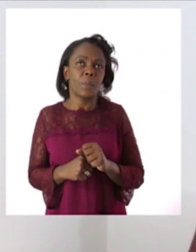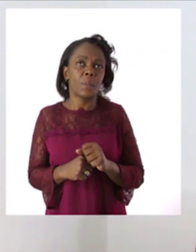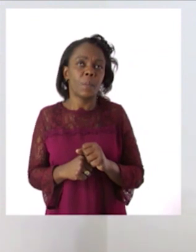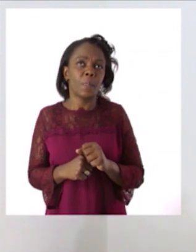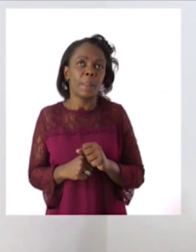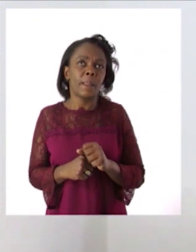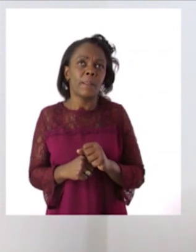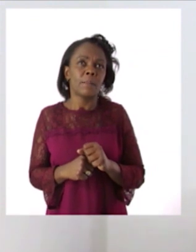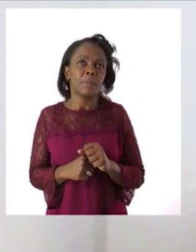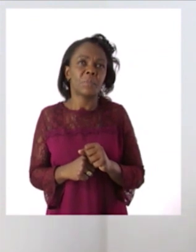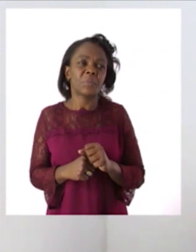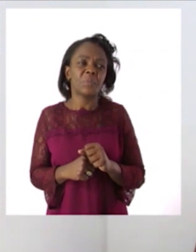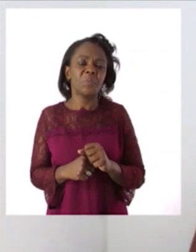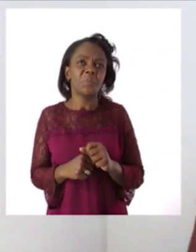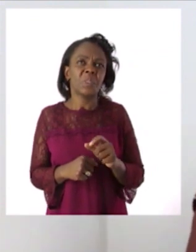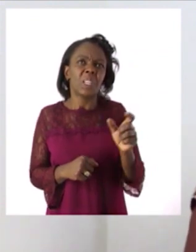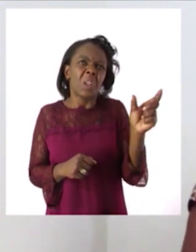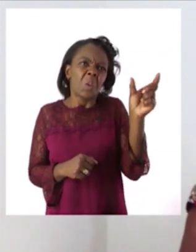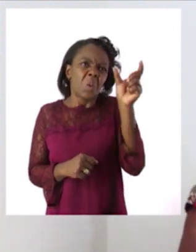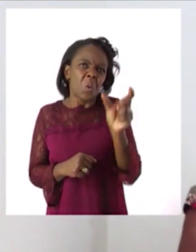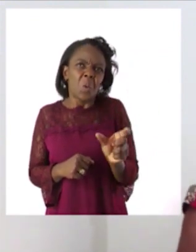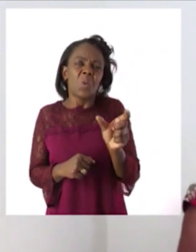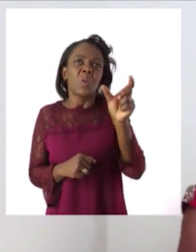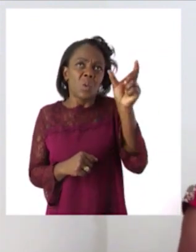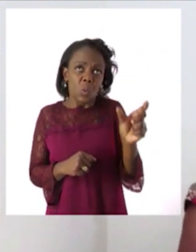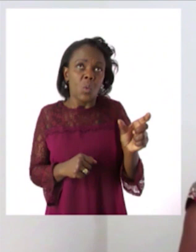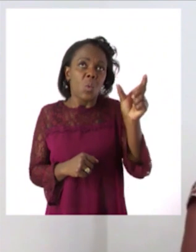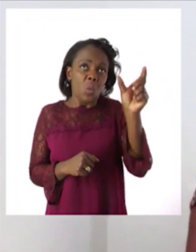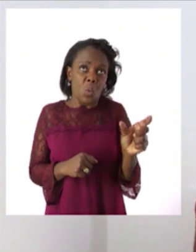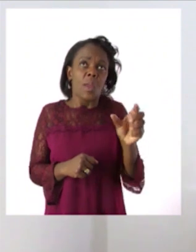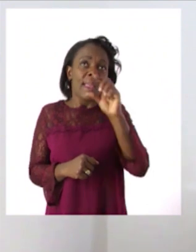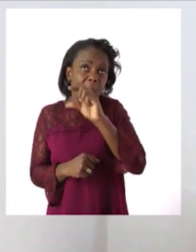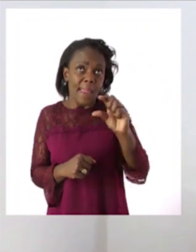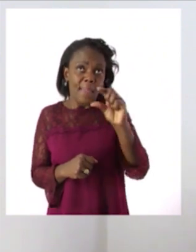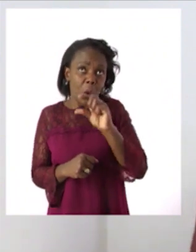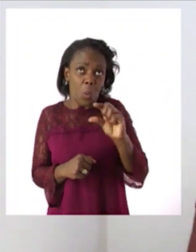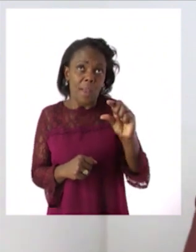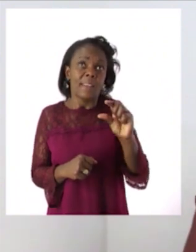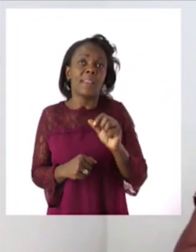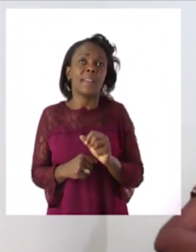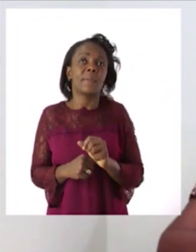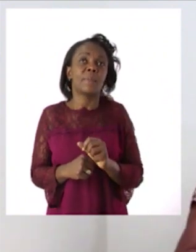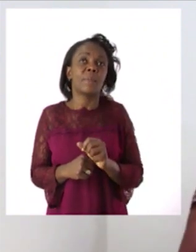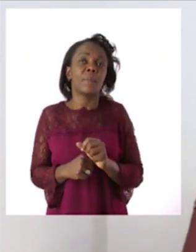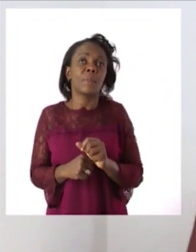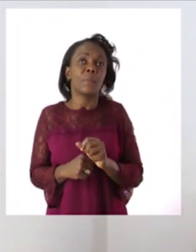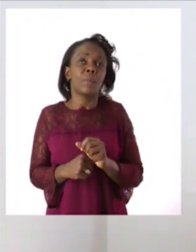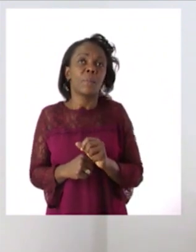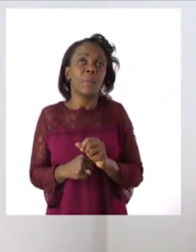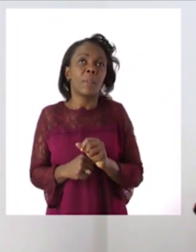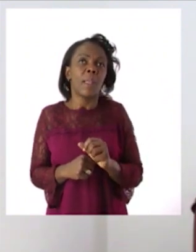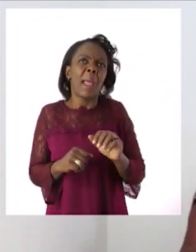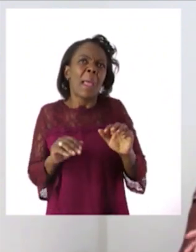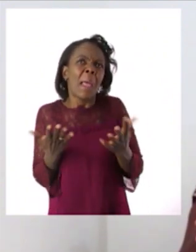word. Syllables are the beats in a word. Each word has got syllables, and they don't have one syllable,